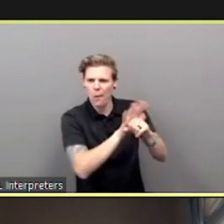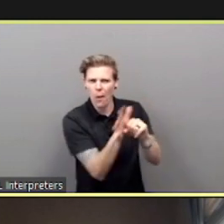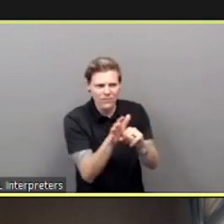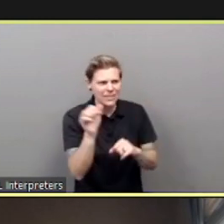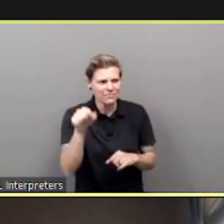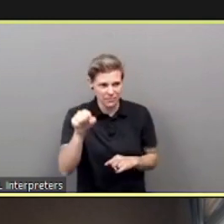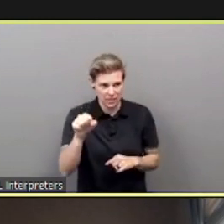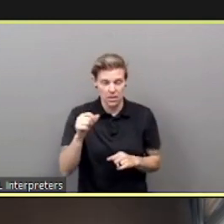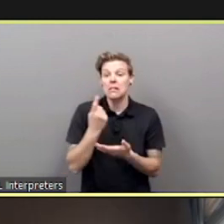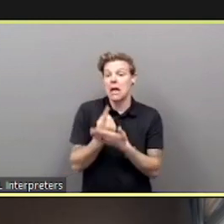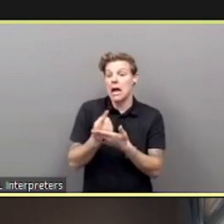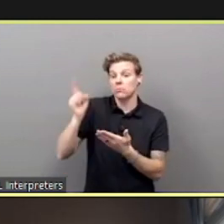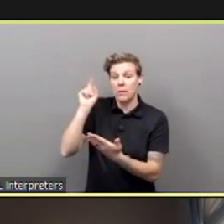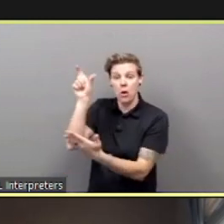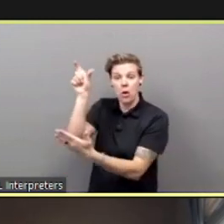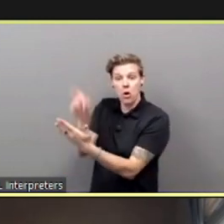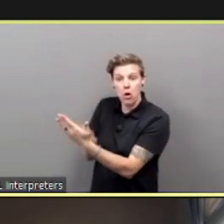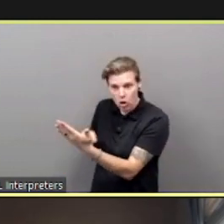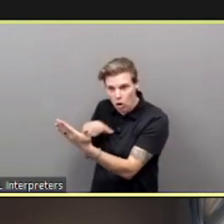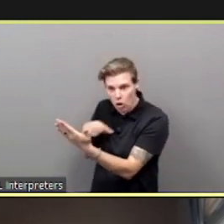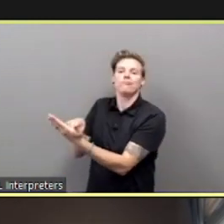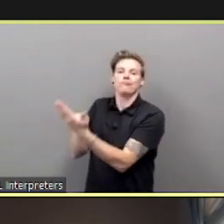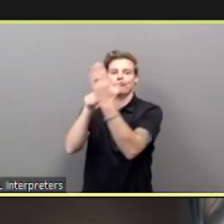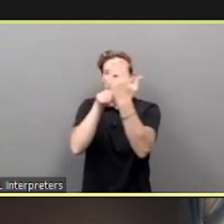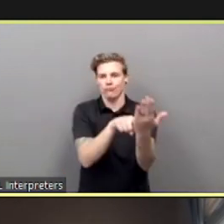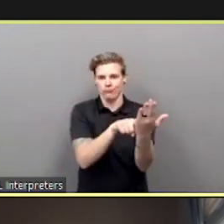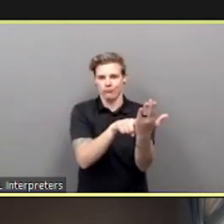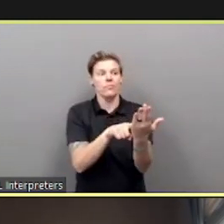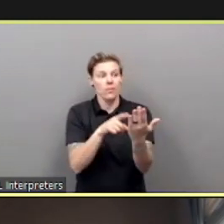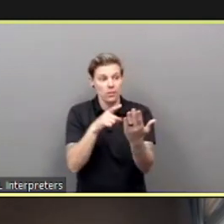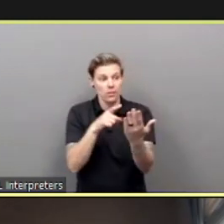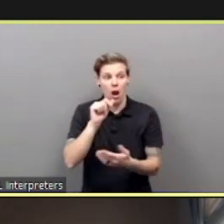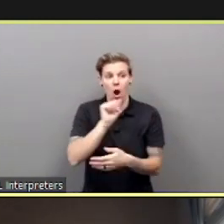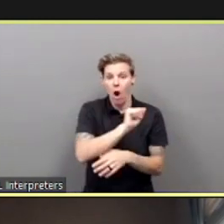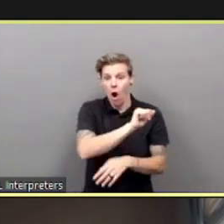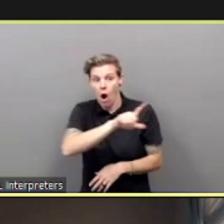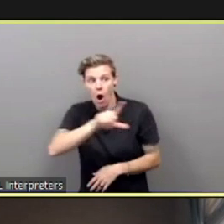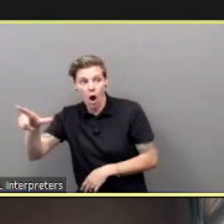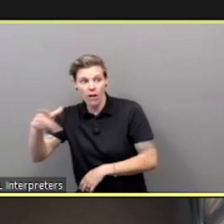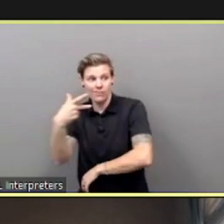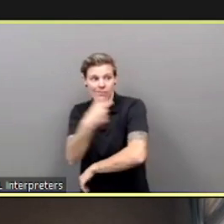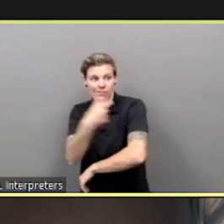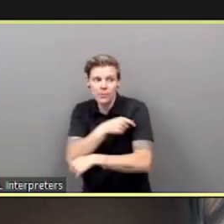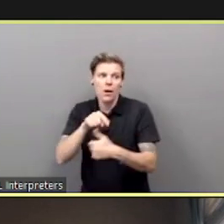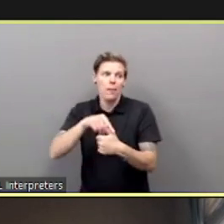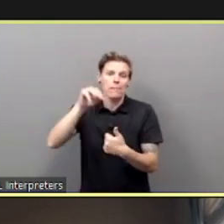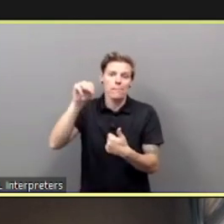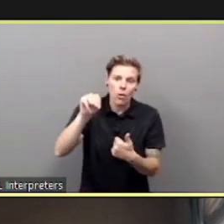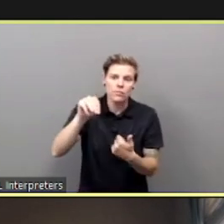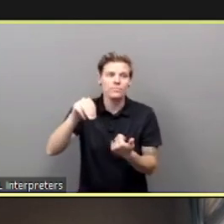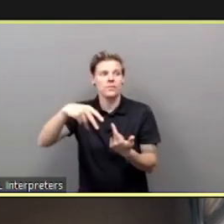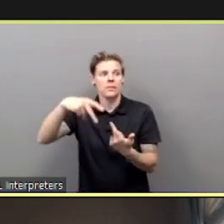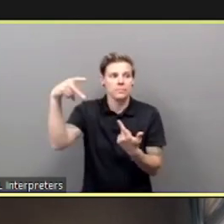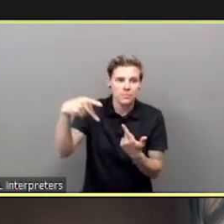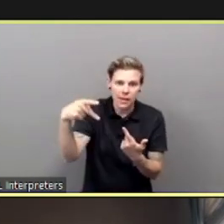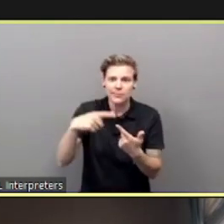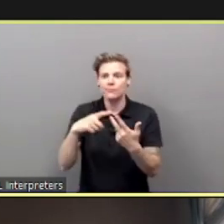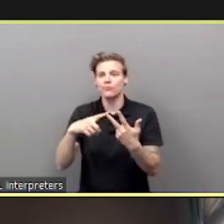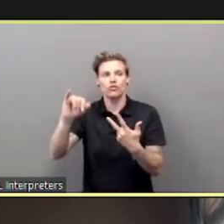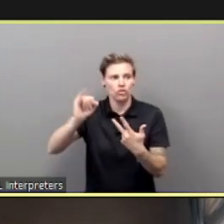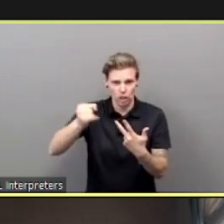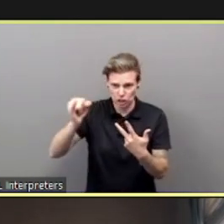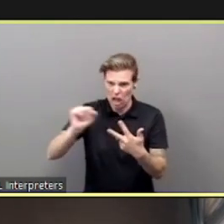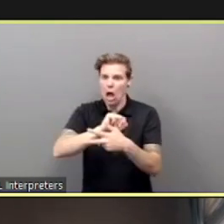that all vaccines are effective: Moderna, Pfizer, Janssen & Janssen. And this actually